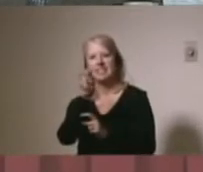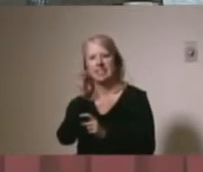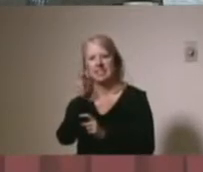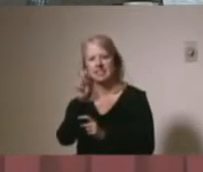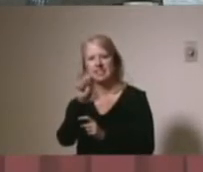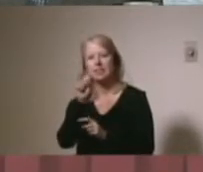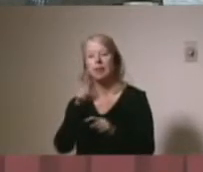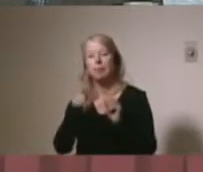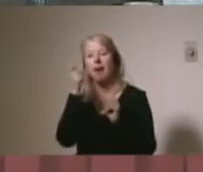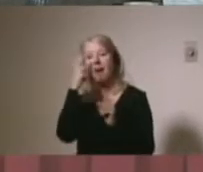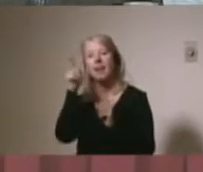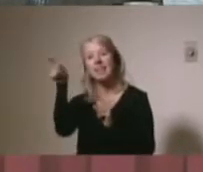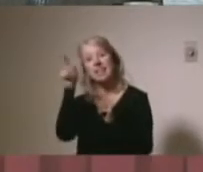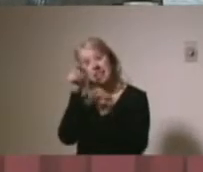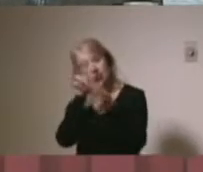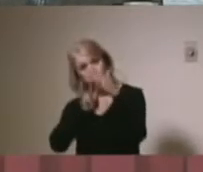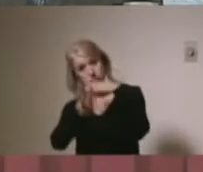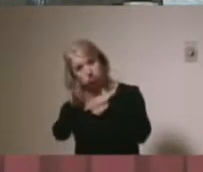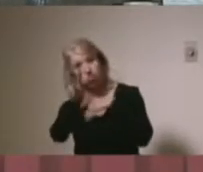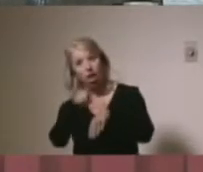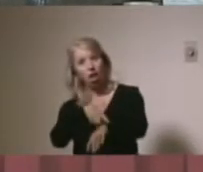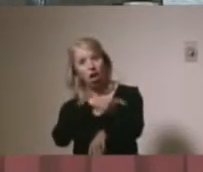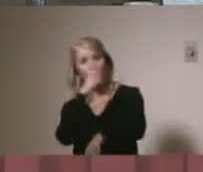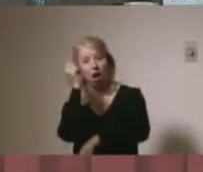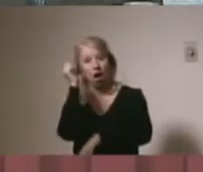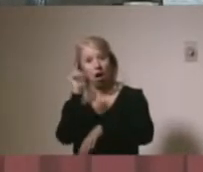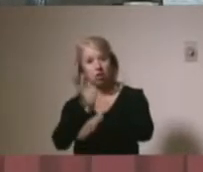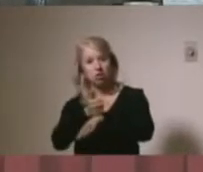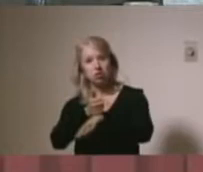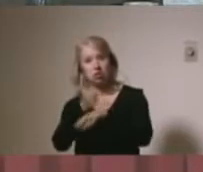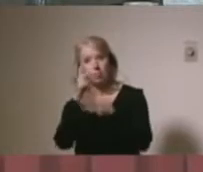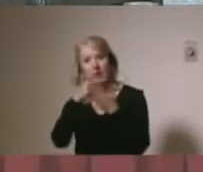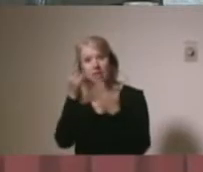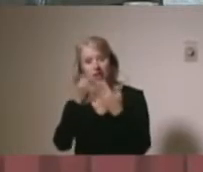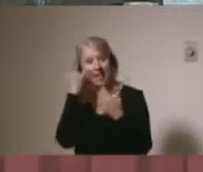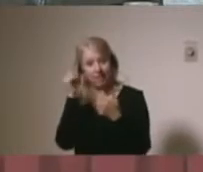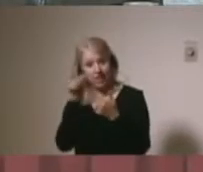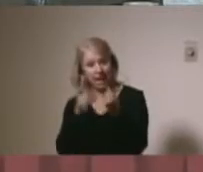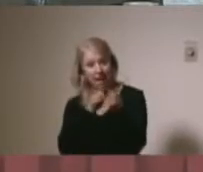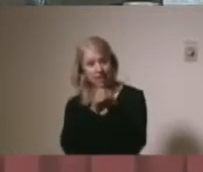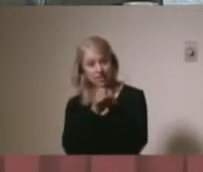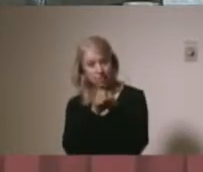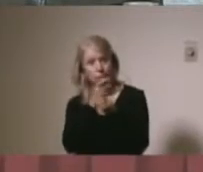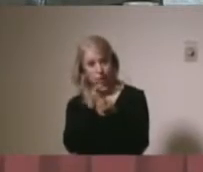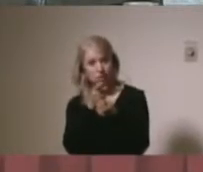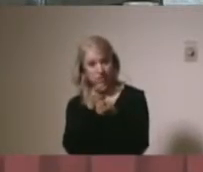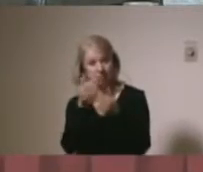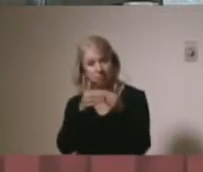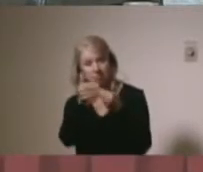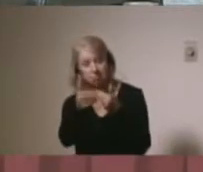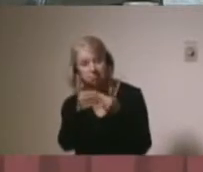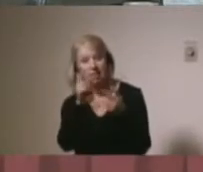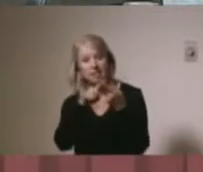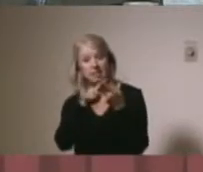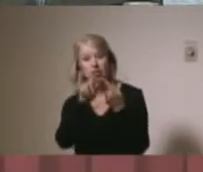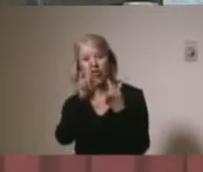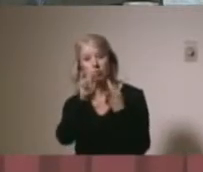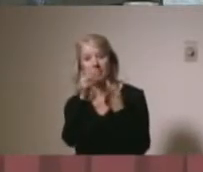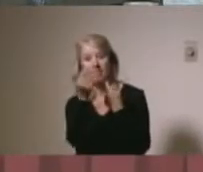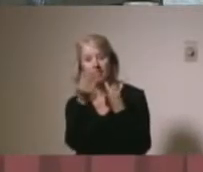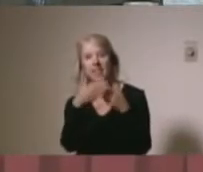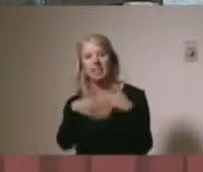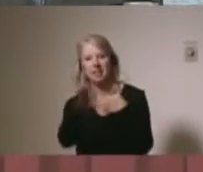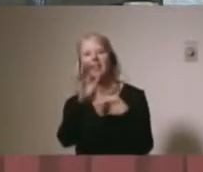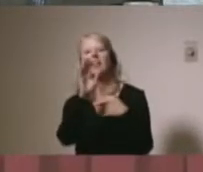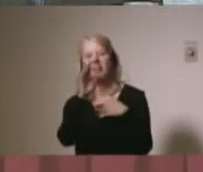it's a long-term project, and if it can be assisted, up until 2015, that's okay, and then it